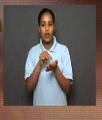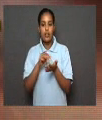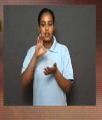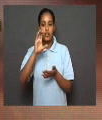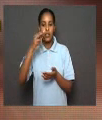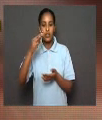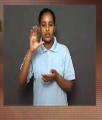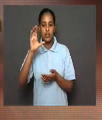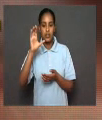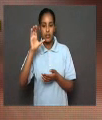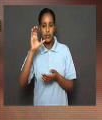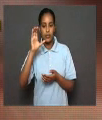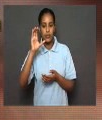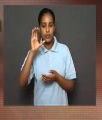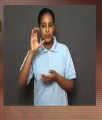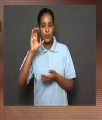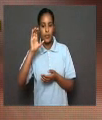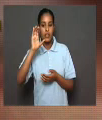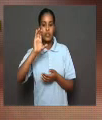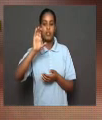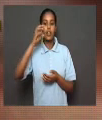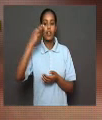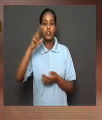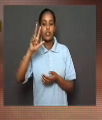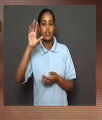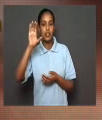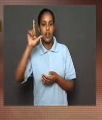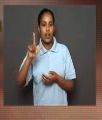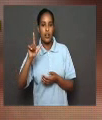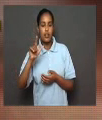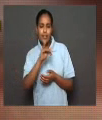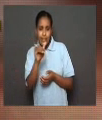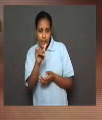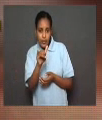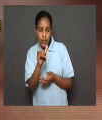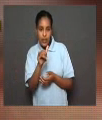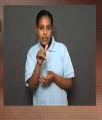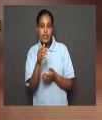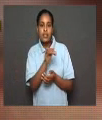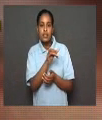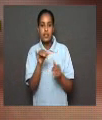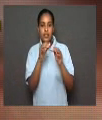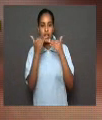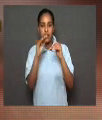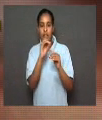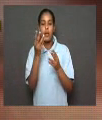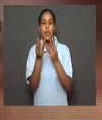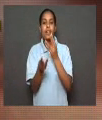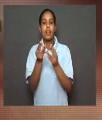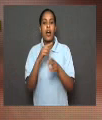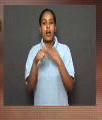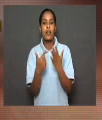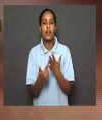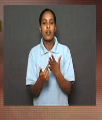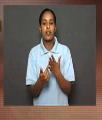methyl chloride and ethanol have a similar size and mass.